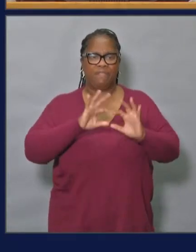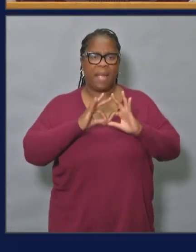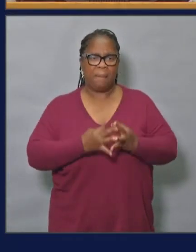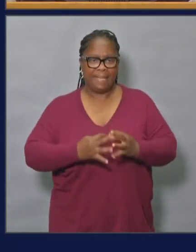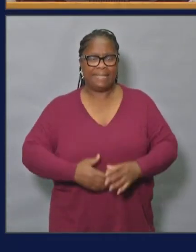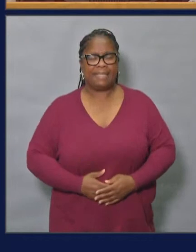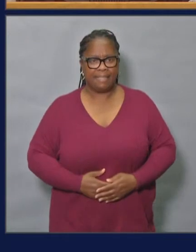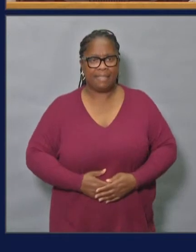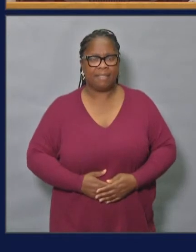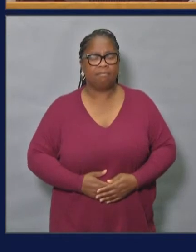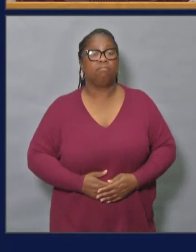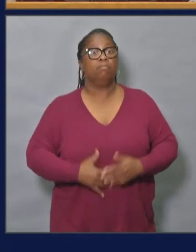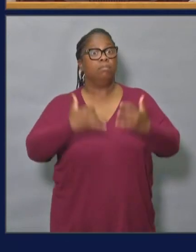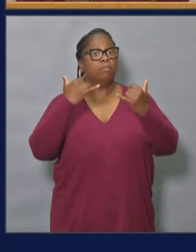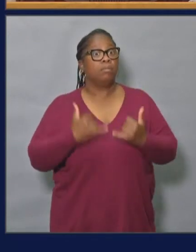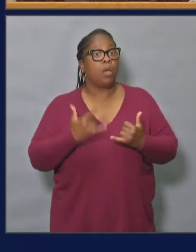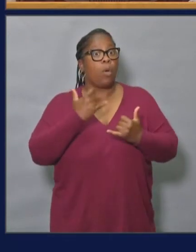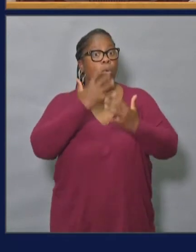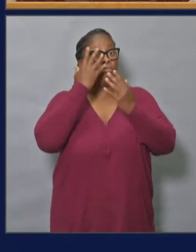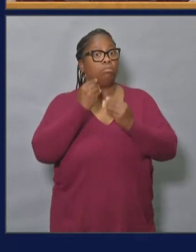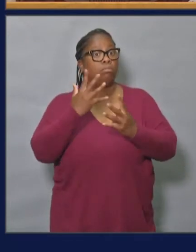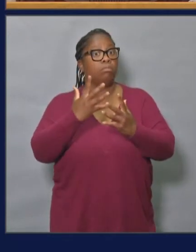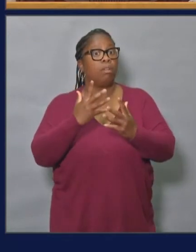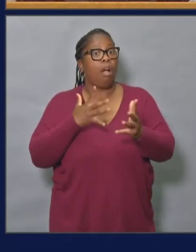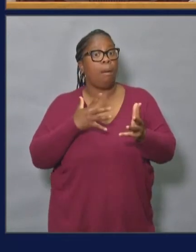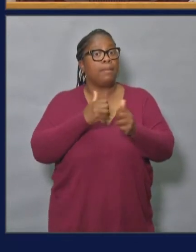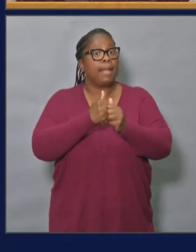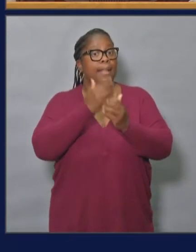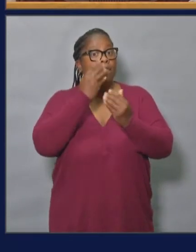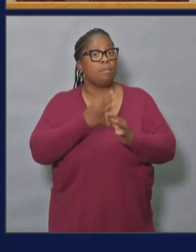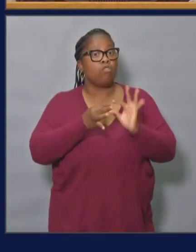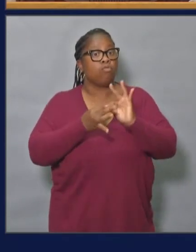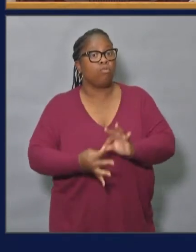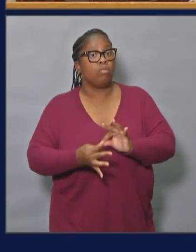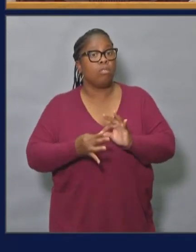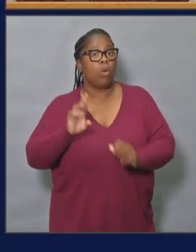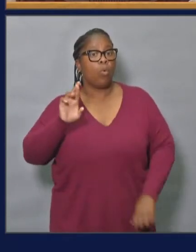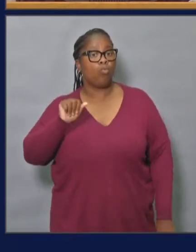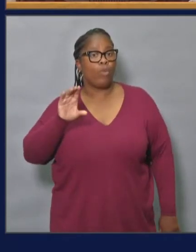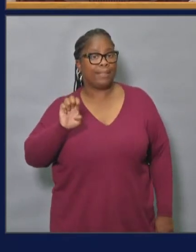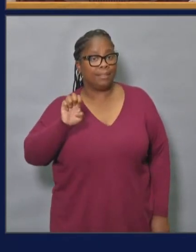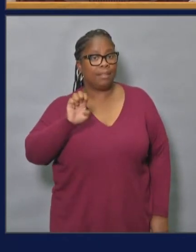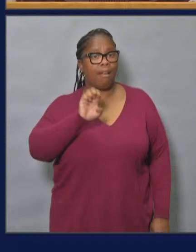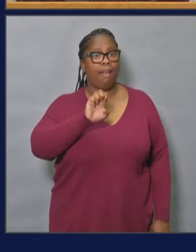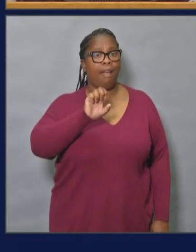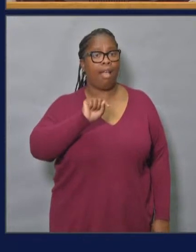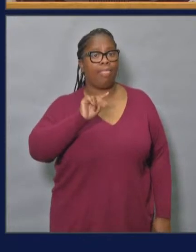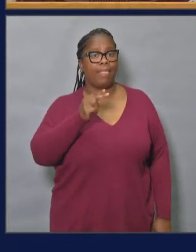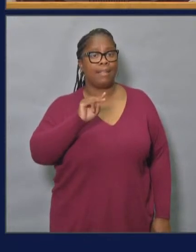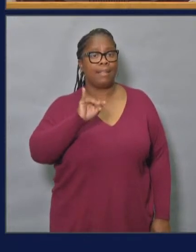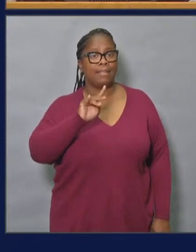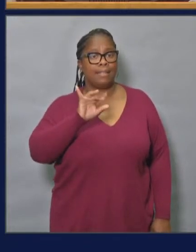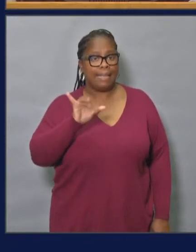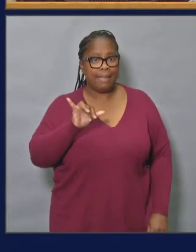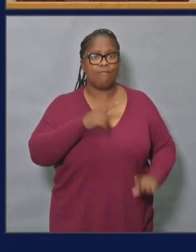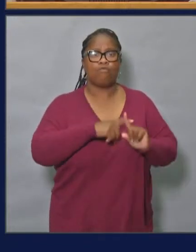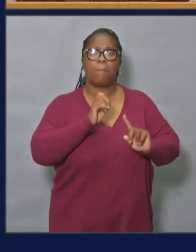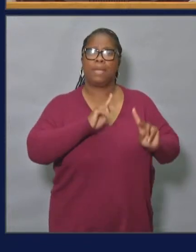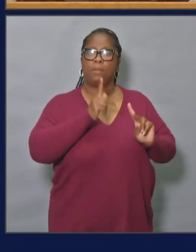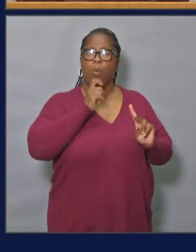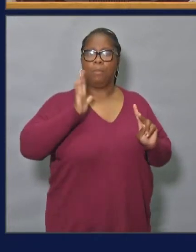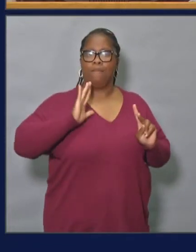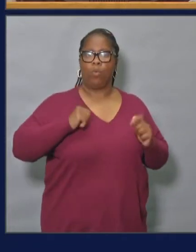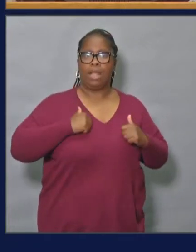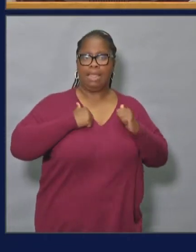have updated information on the race and ethnicity of the deaths that happened among people who resided in skilled